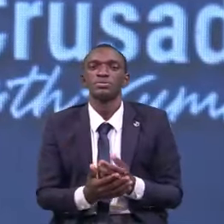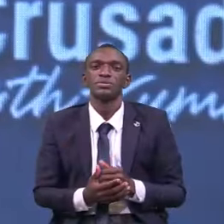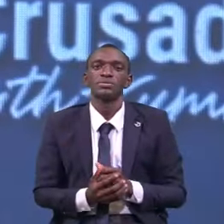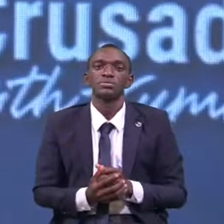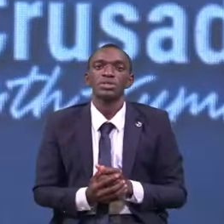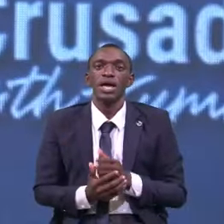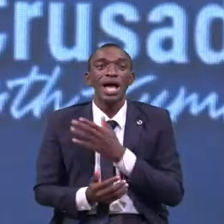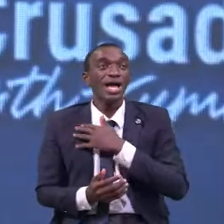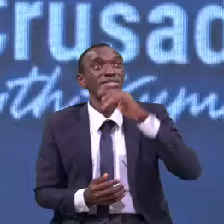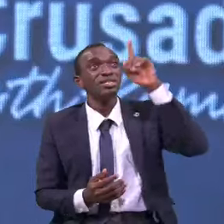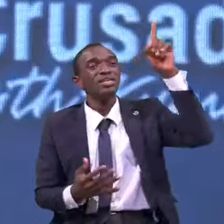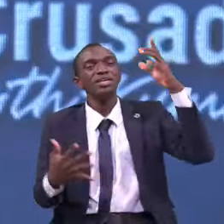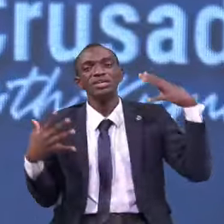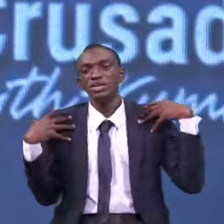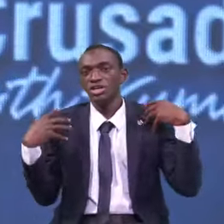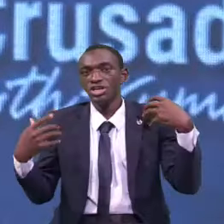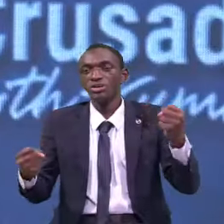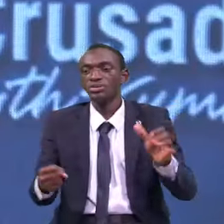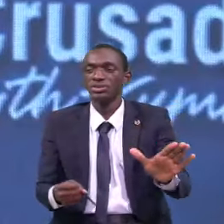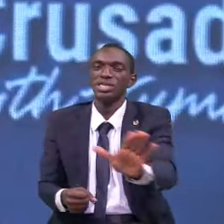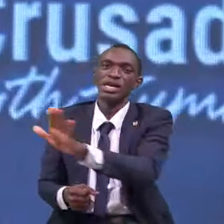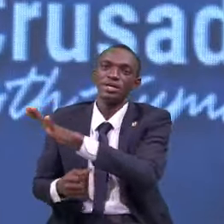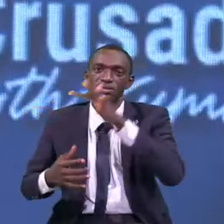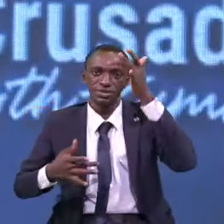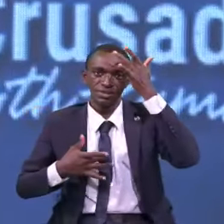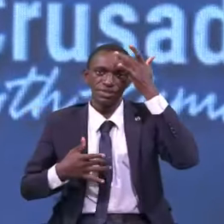and he healed their sick.